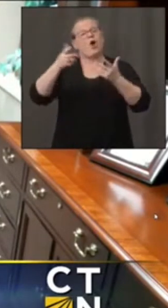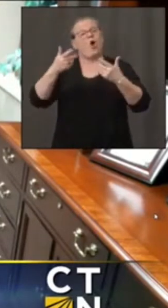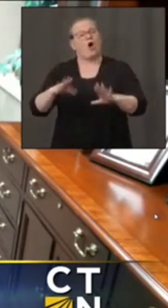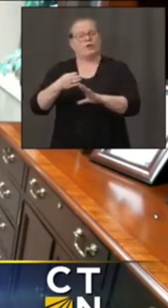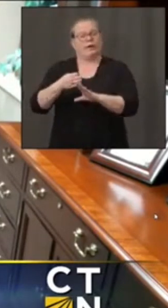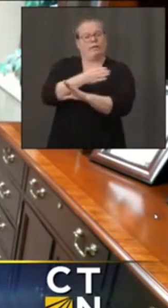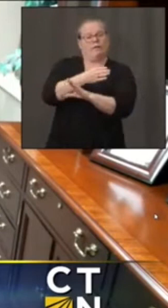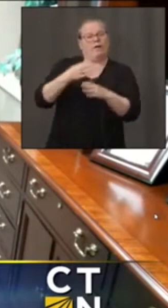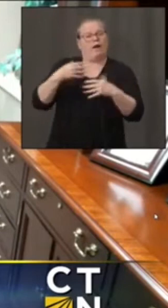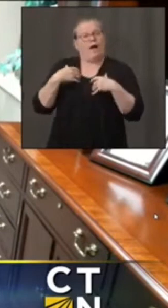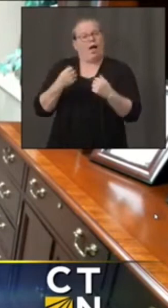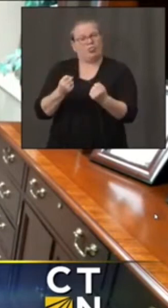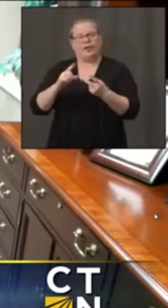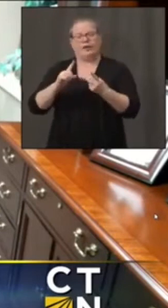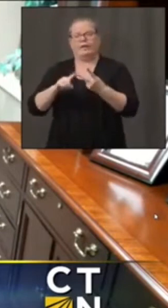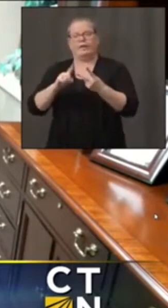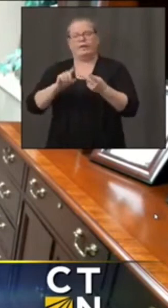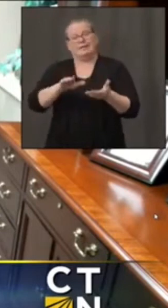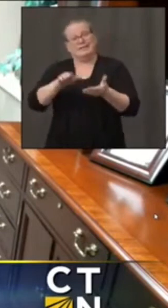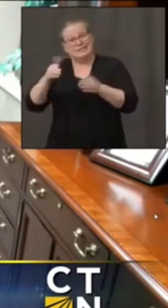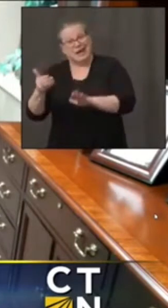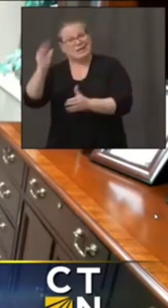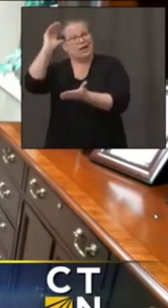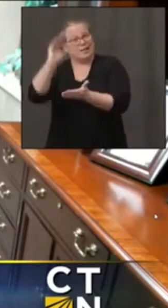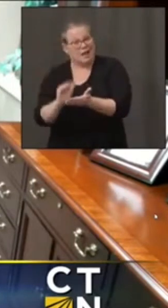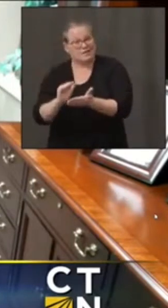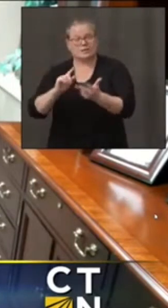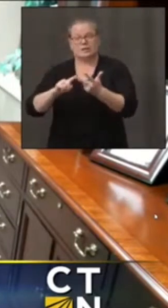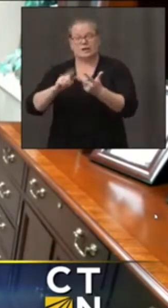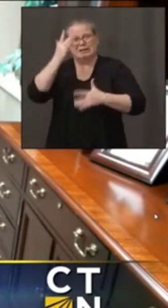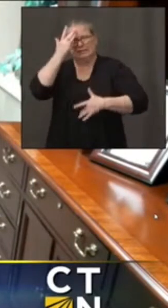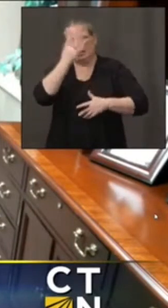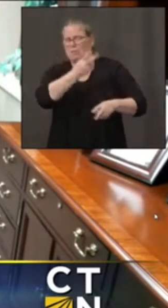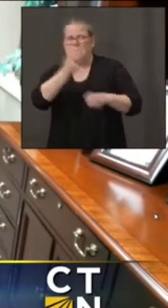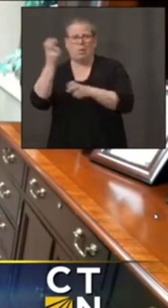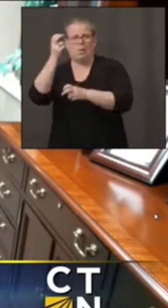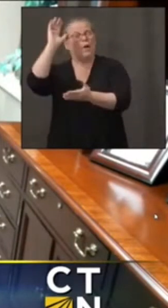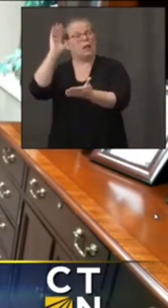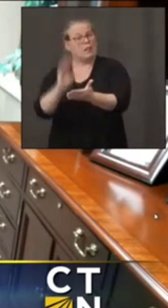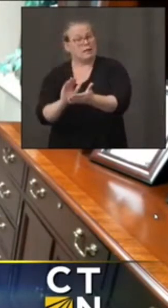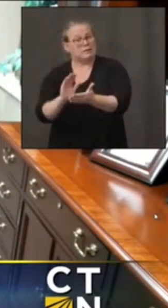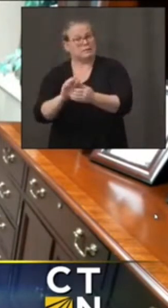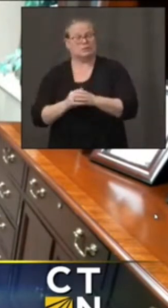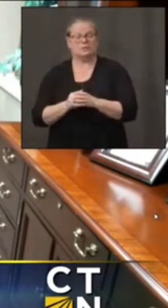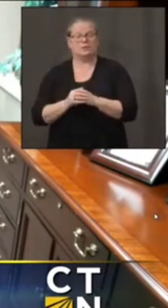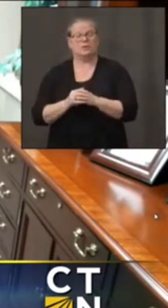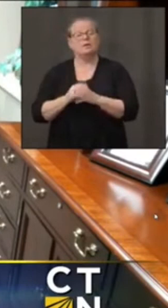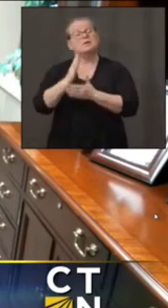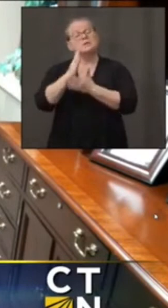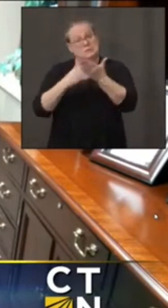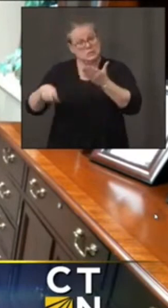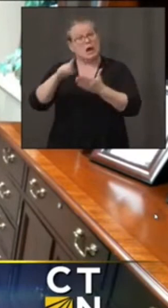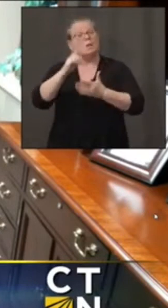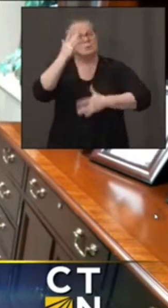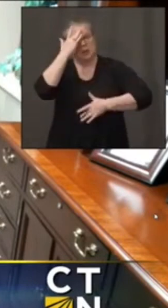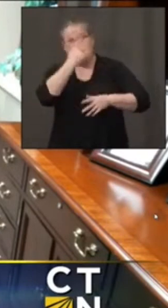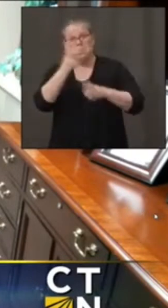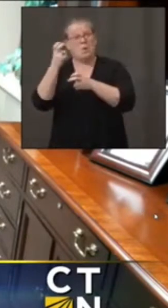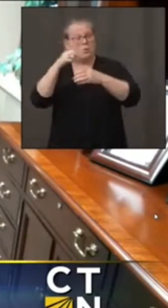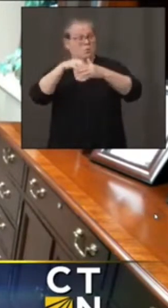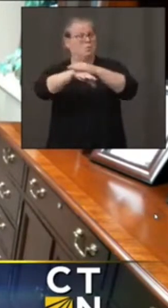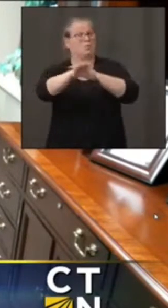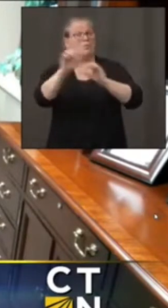sick. And of those individuals who do come into the emergency department, we're finding that we are much